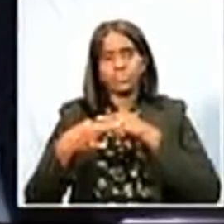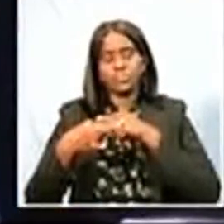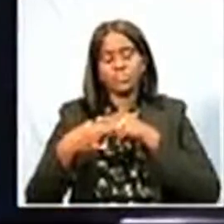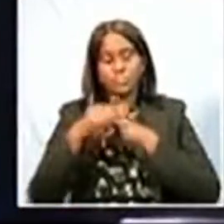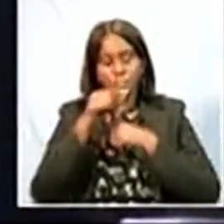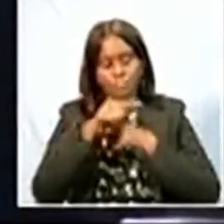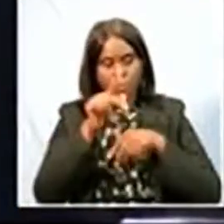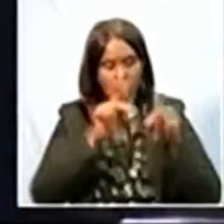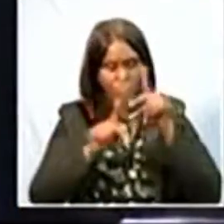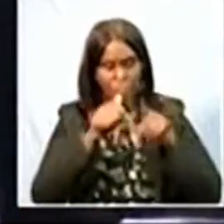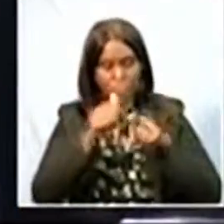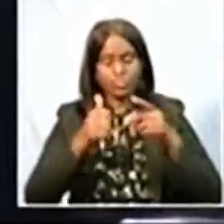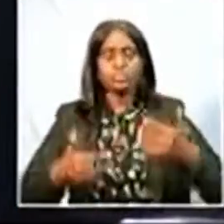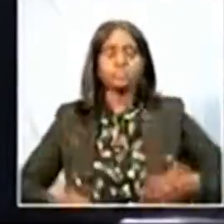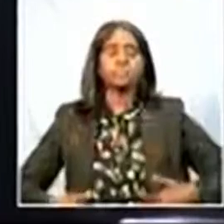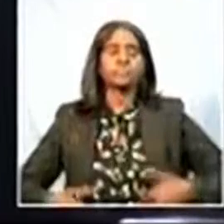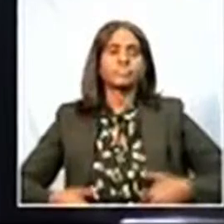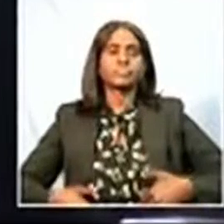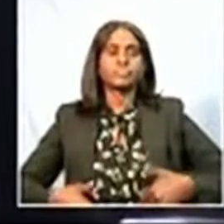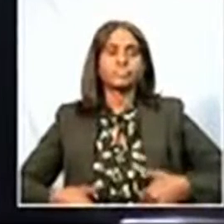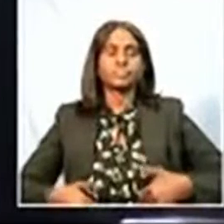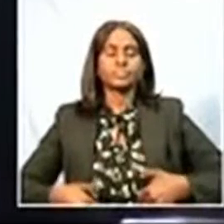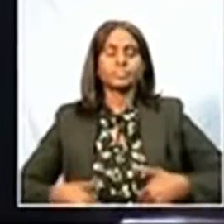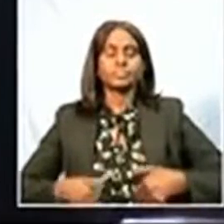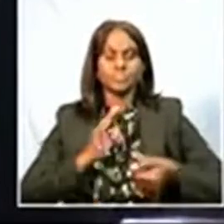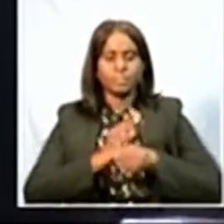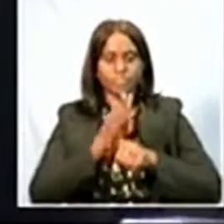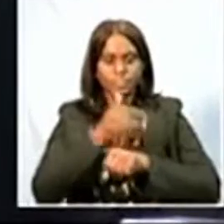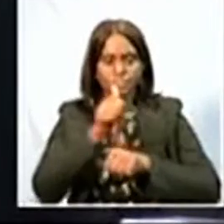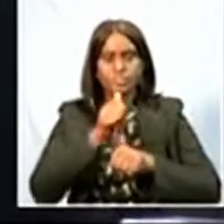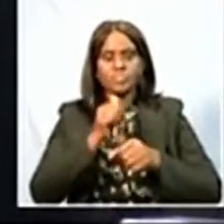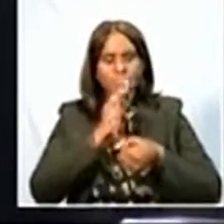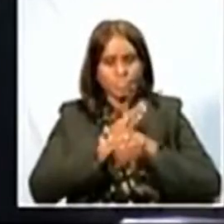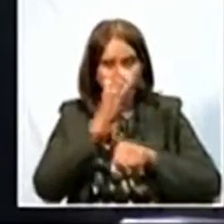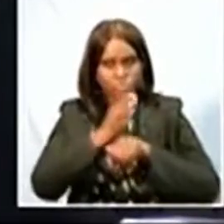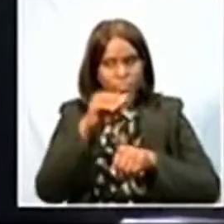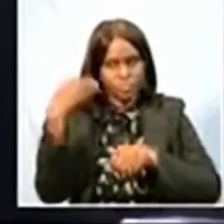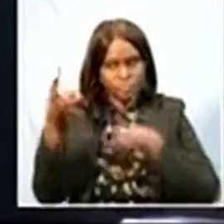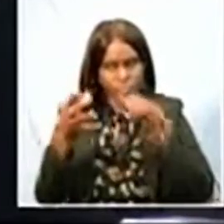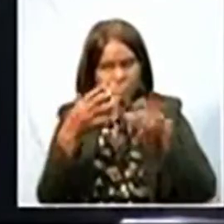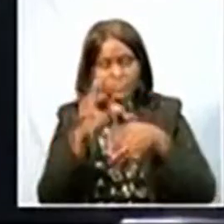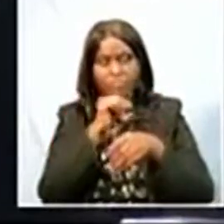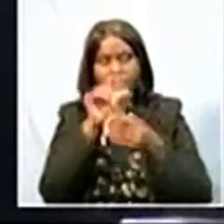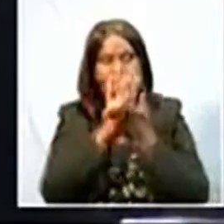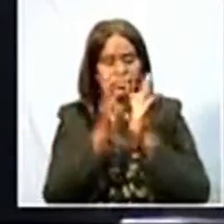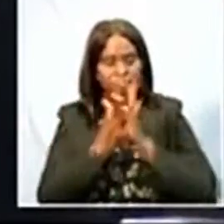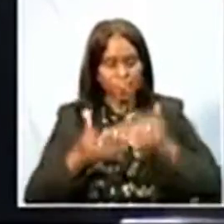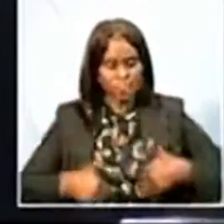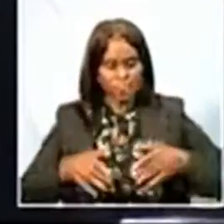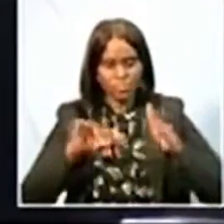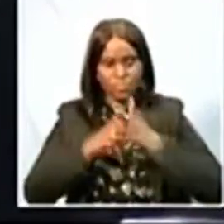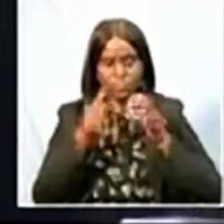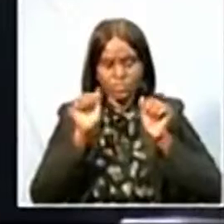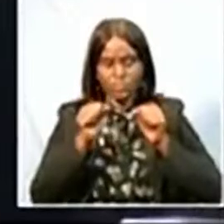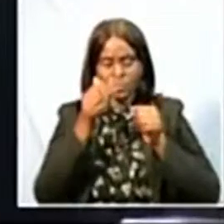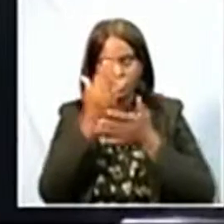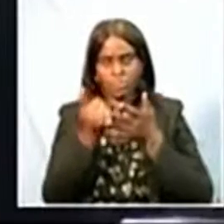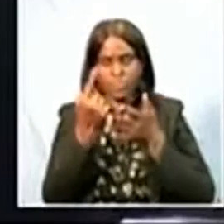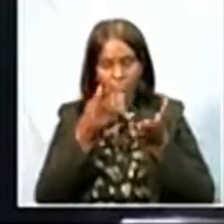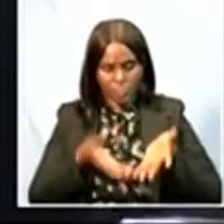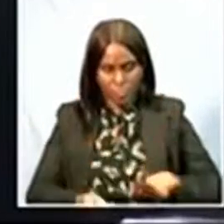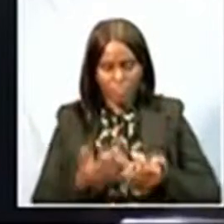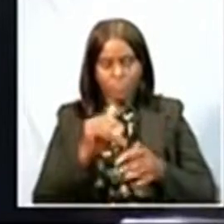these people were youths. Then they were not youths after disbursement. How can someone who was born in